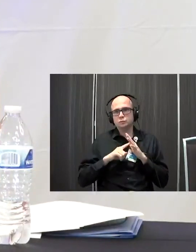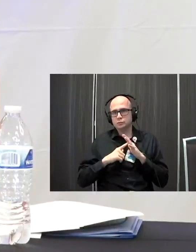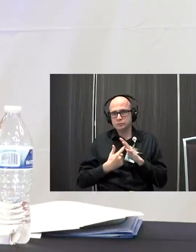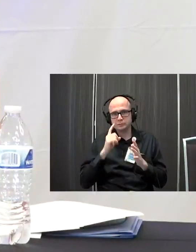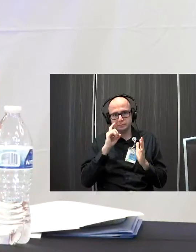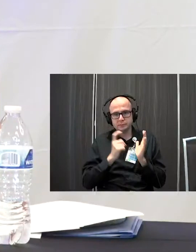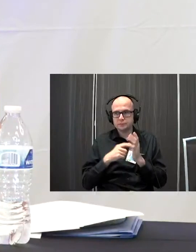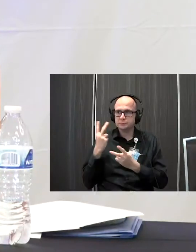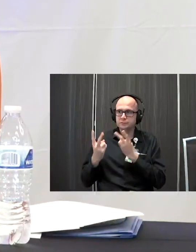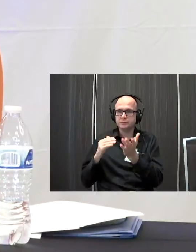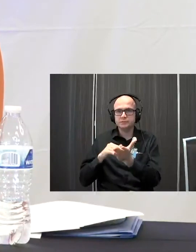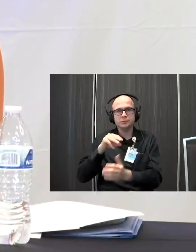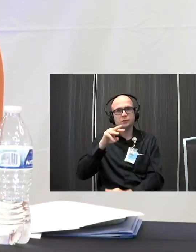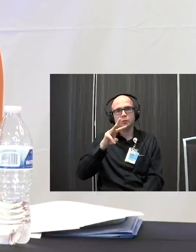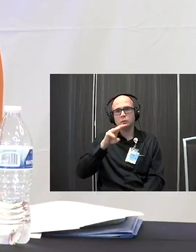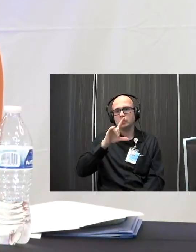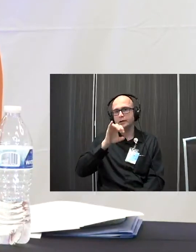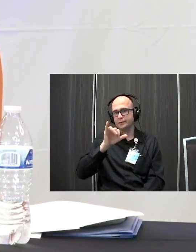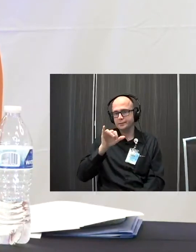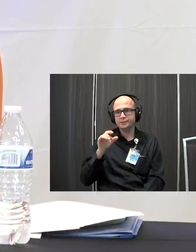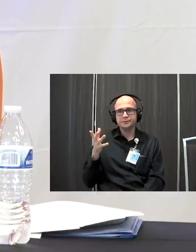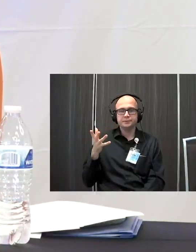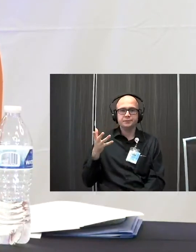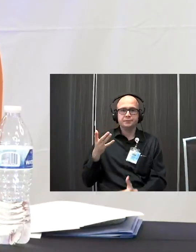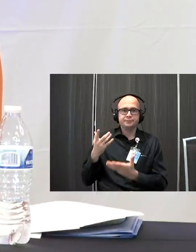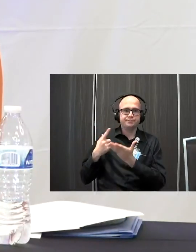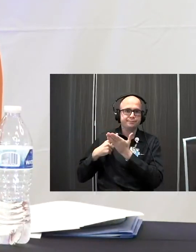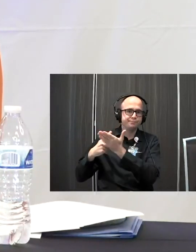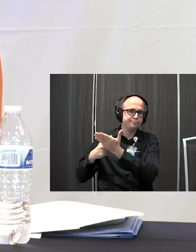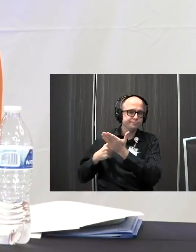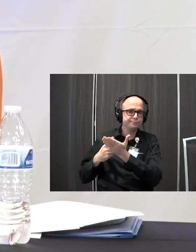back to Dr. Wiley and talked about